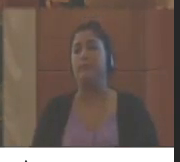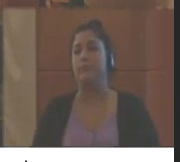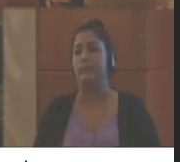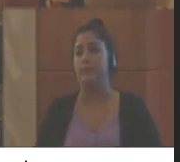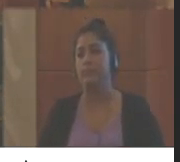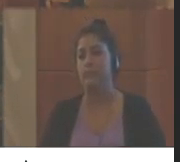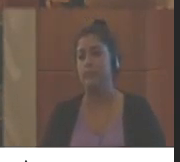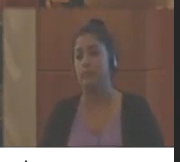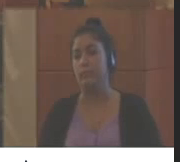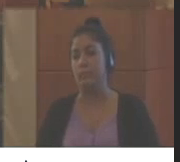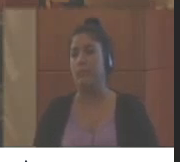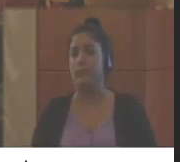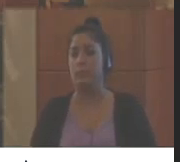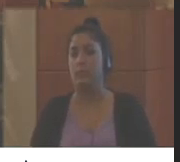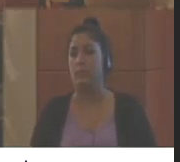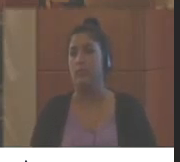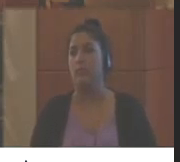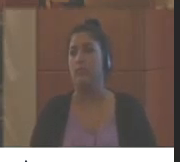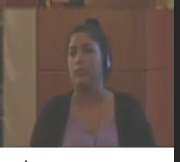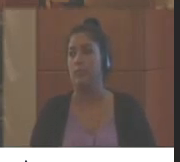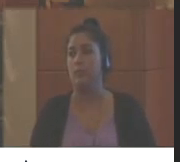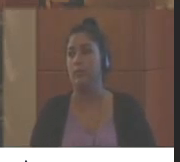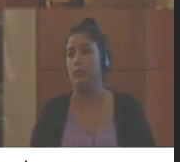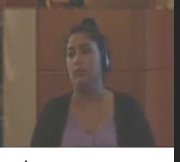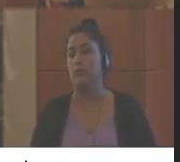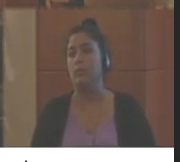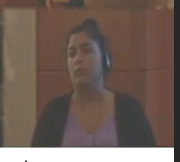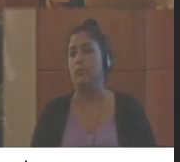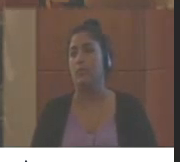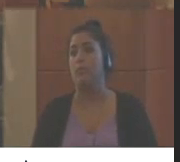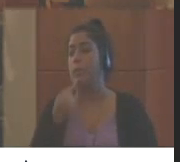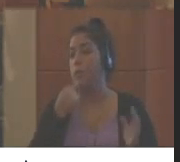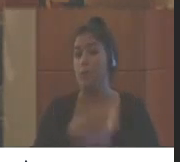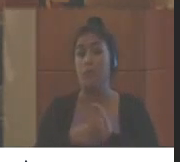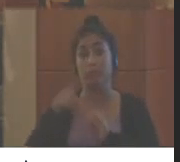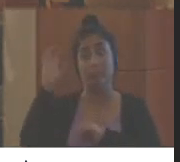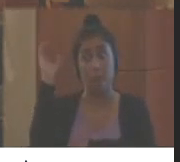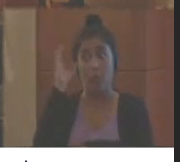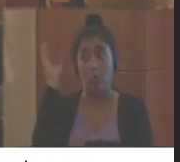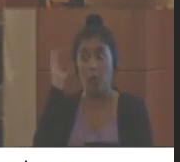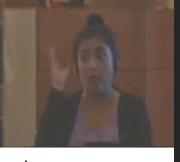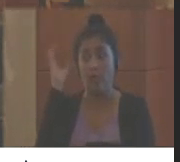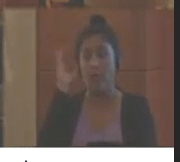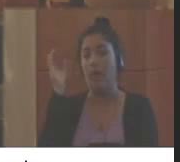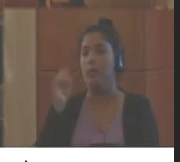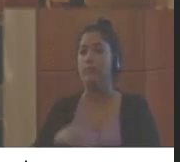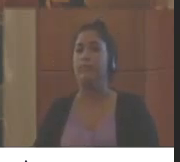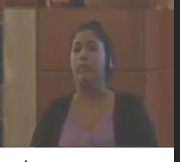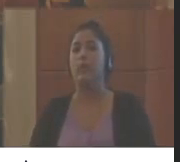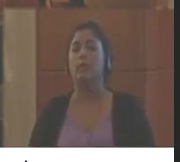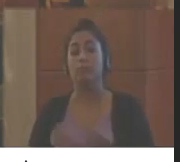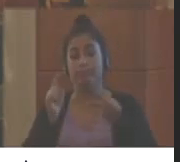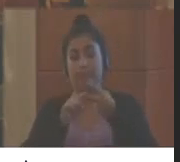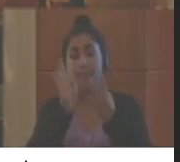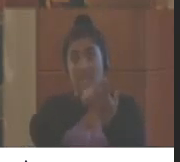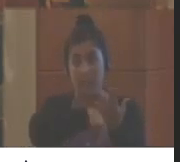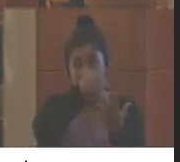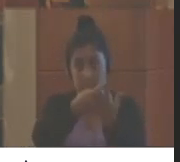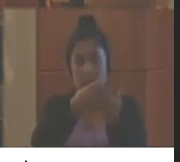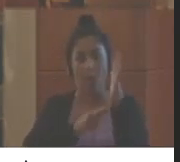evaluate instruments that need to be used and applied and find opportunity mechanisms. Those are opportunities, but